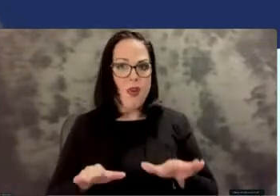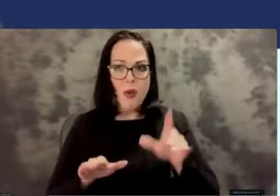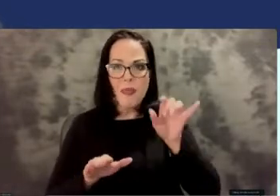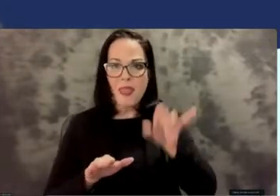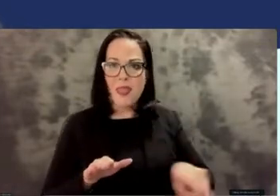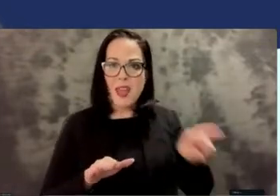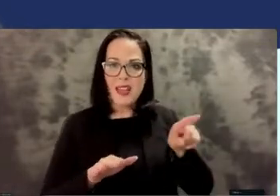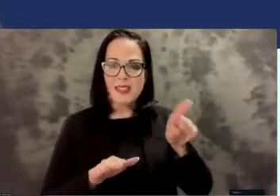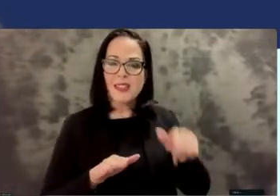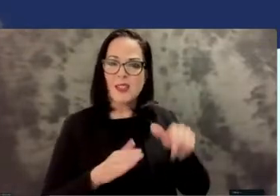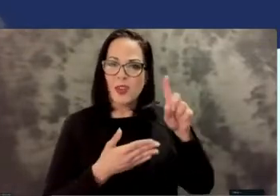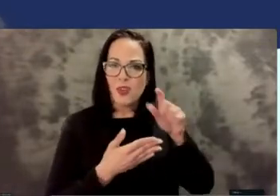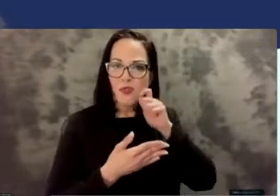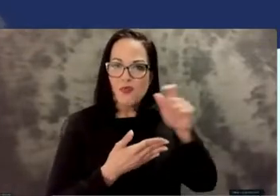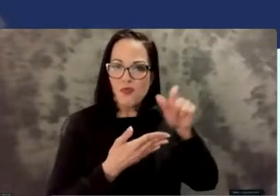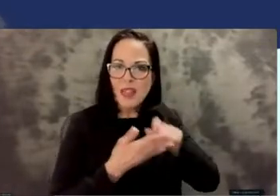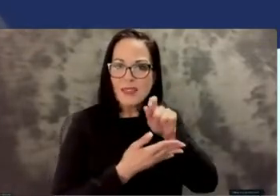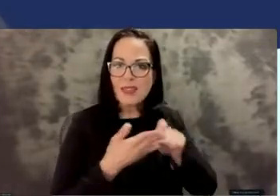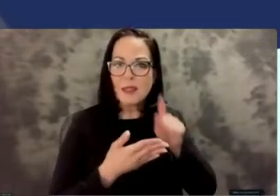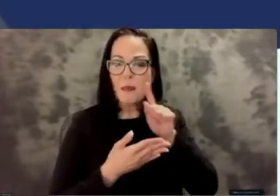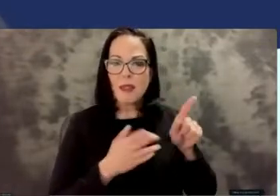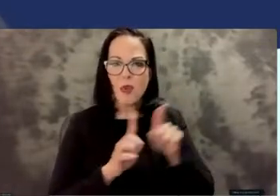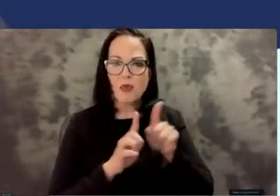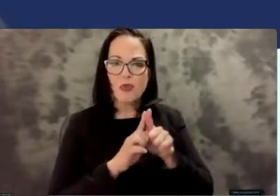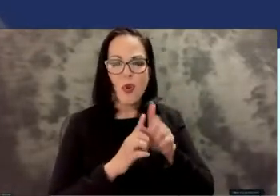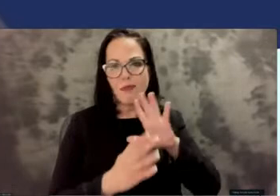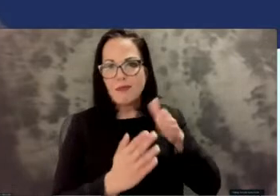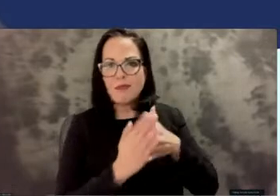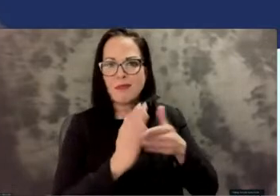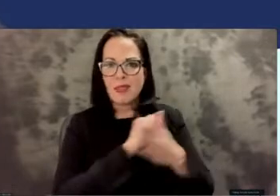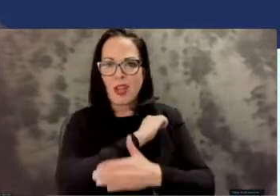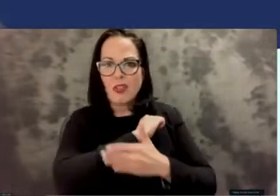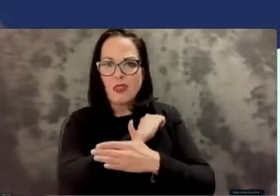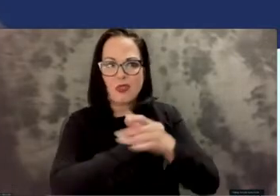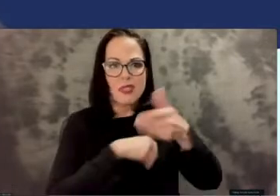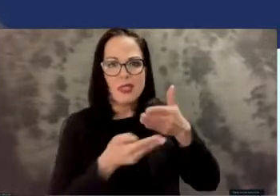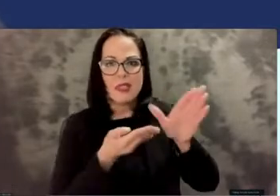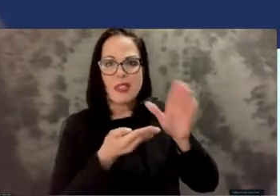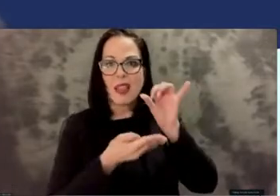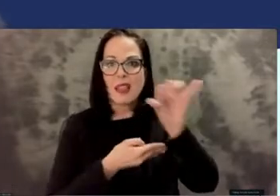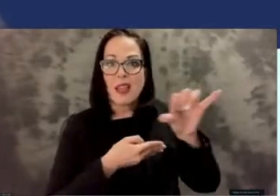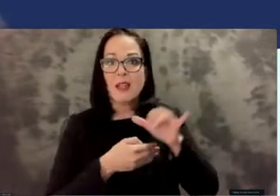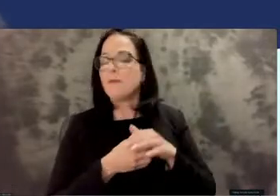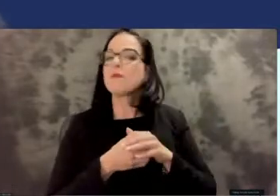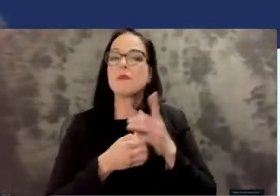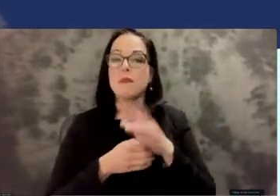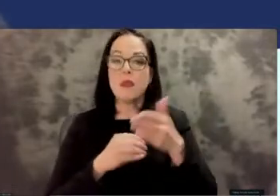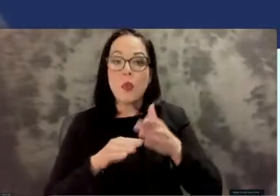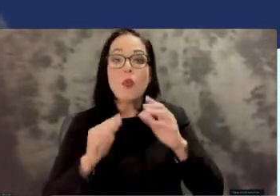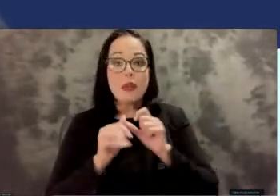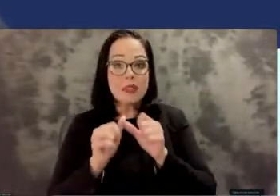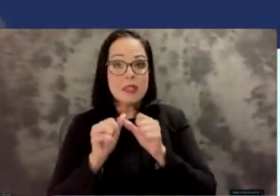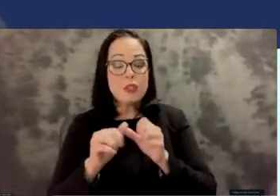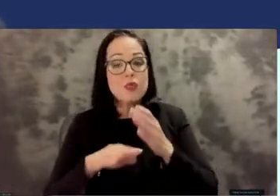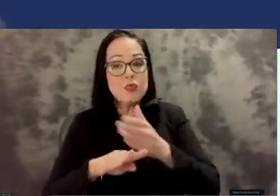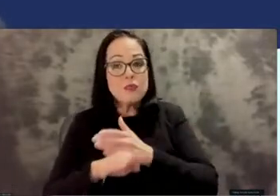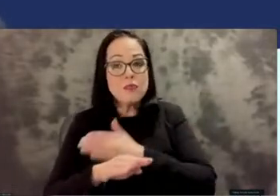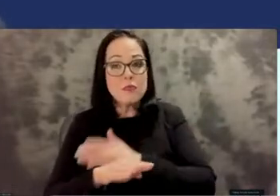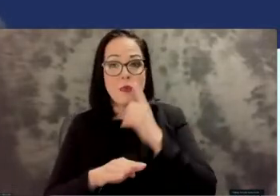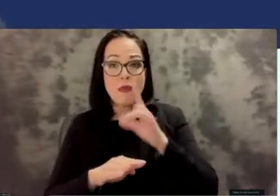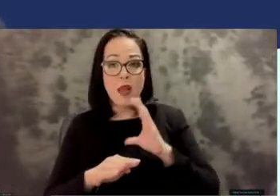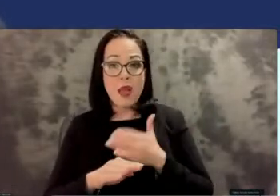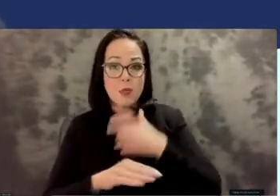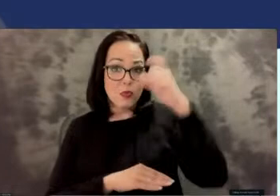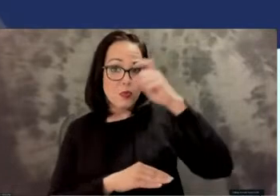discrimination. In doing this work, we will always continue to elevate the wisdom that is too often ignored or undervalued